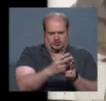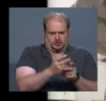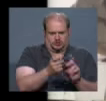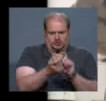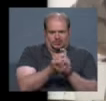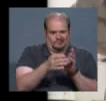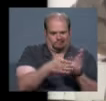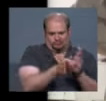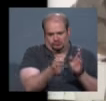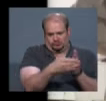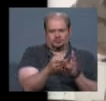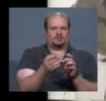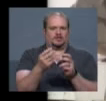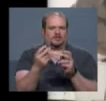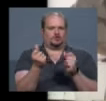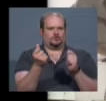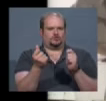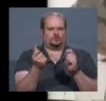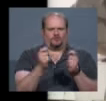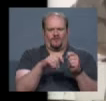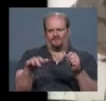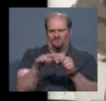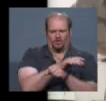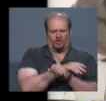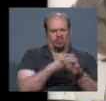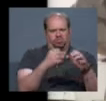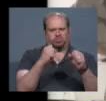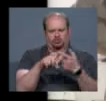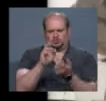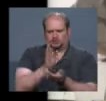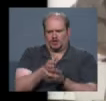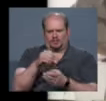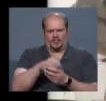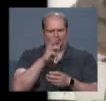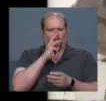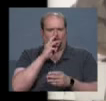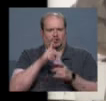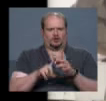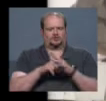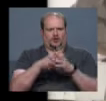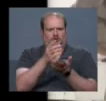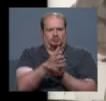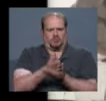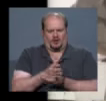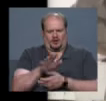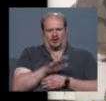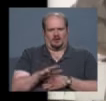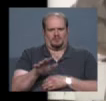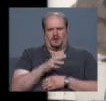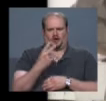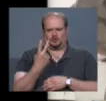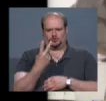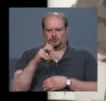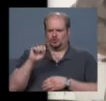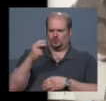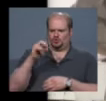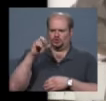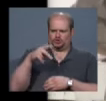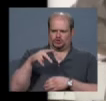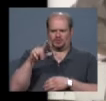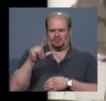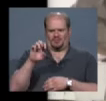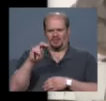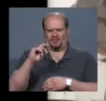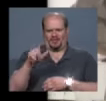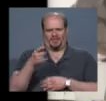that's coming out of these jets, and we can go from our full speed to being stopped in the water and starting to back in about 2 ships' lengths. So very,